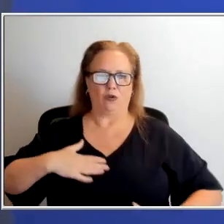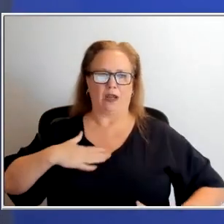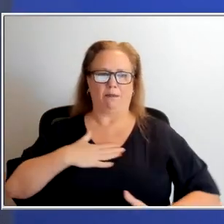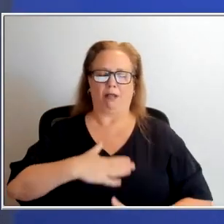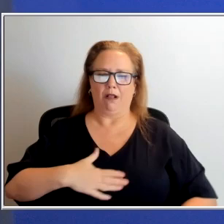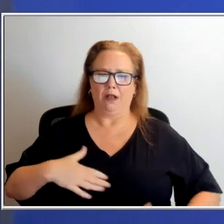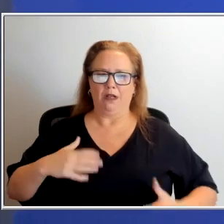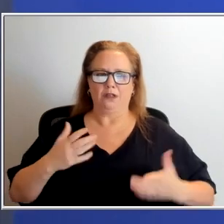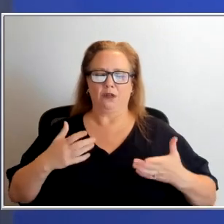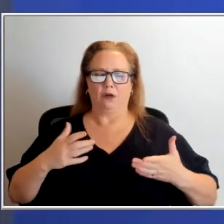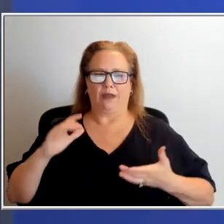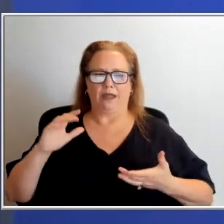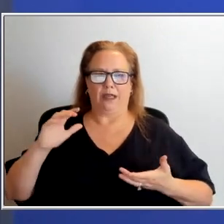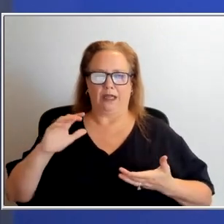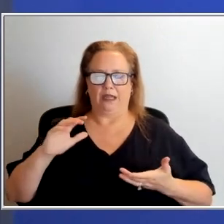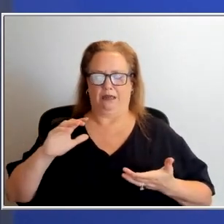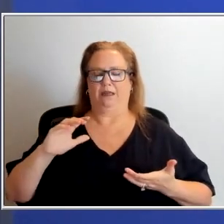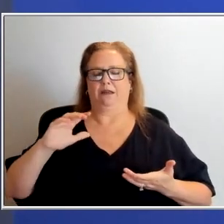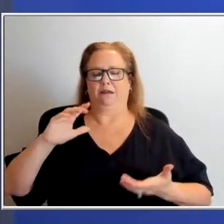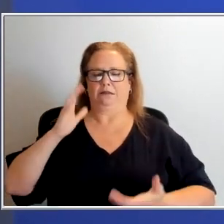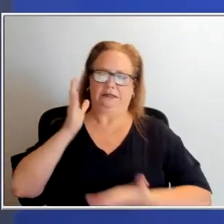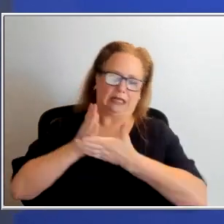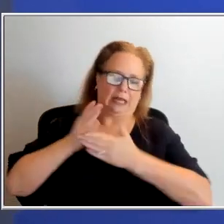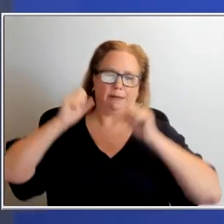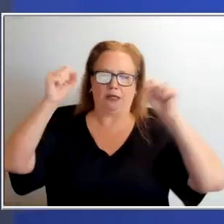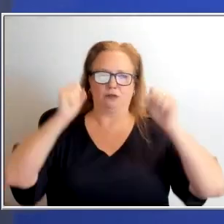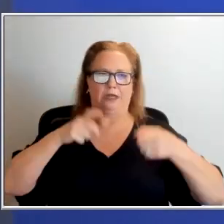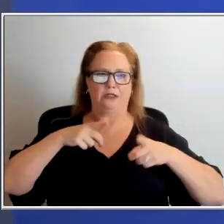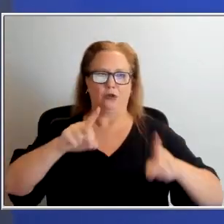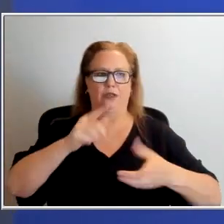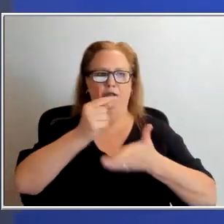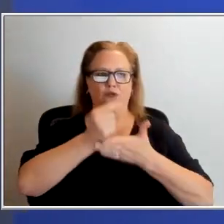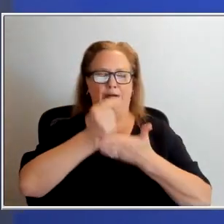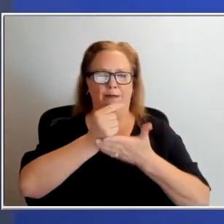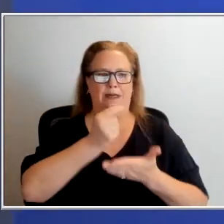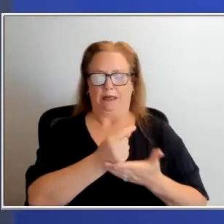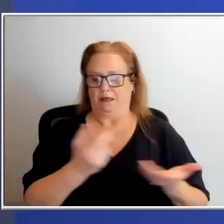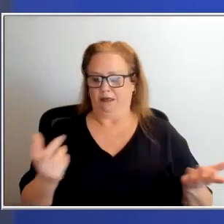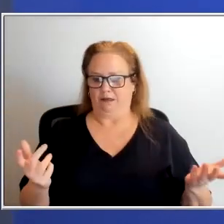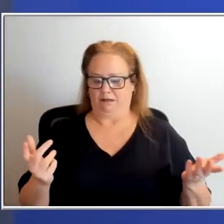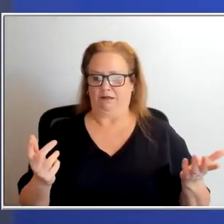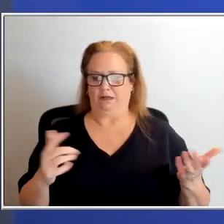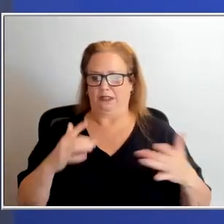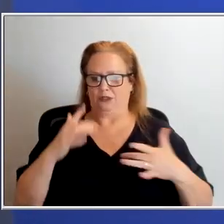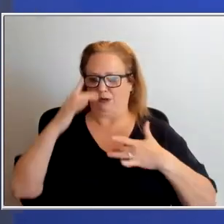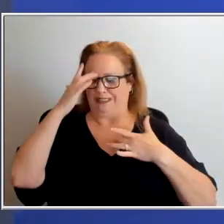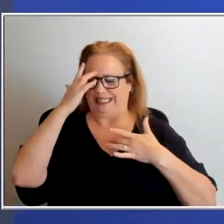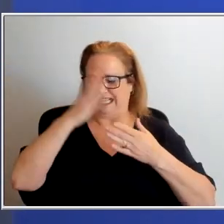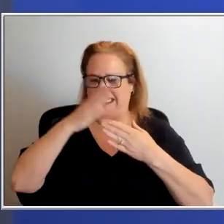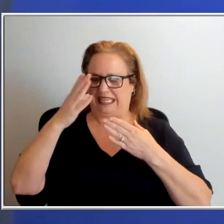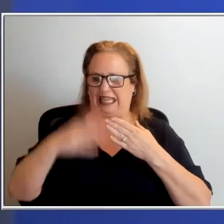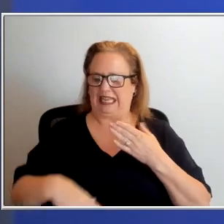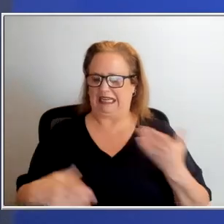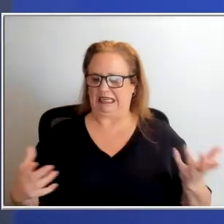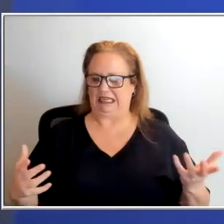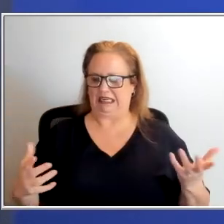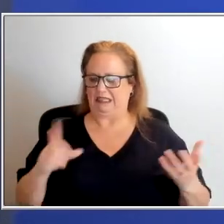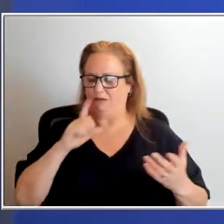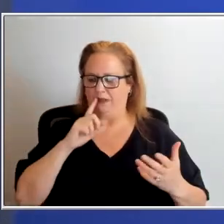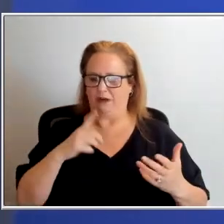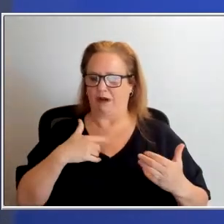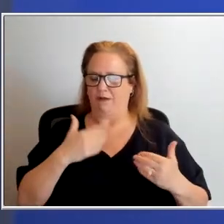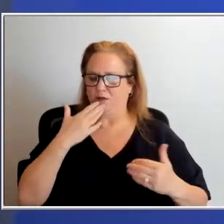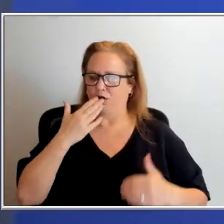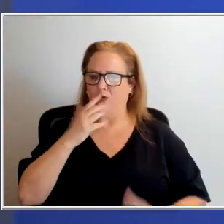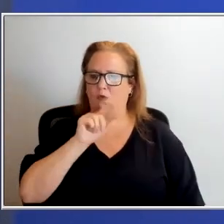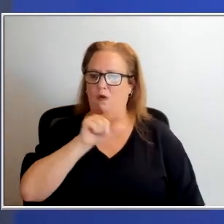them decondition so much during their treatment, they're so sick at the end of it, then they really don't have a good quality of life.